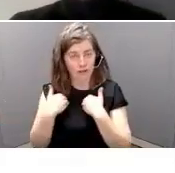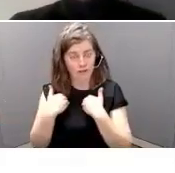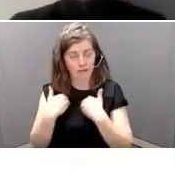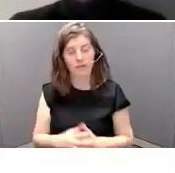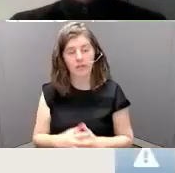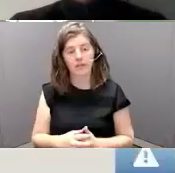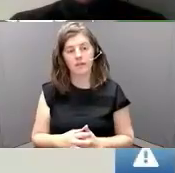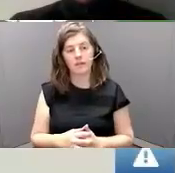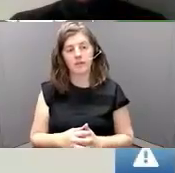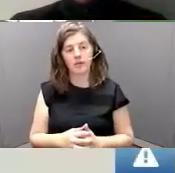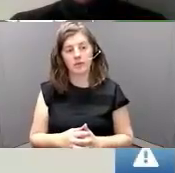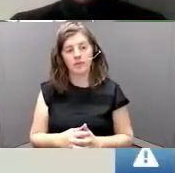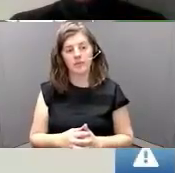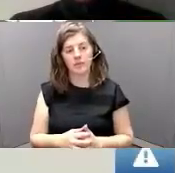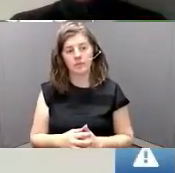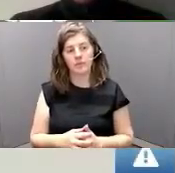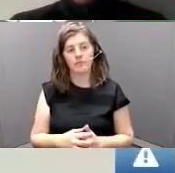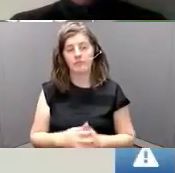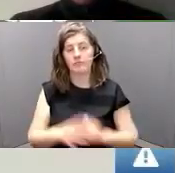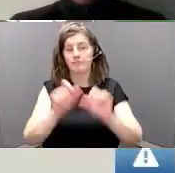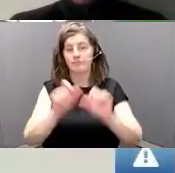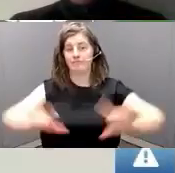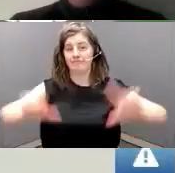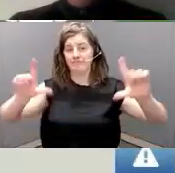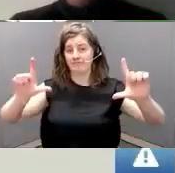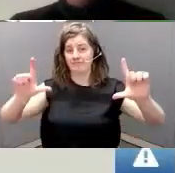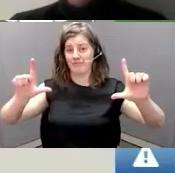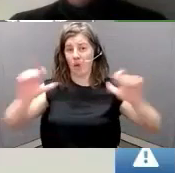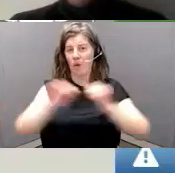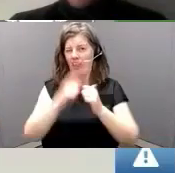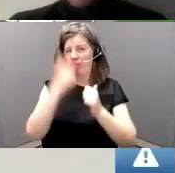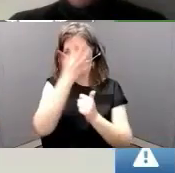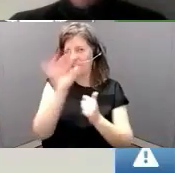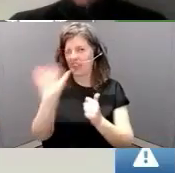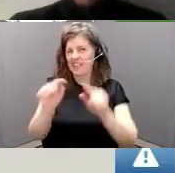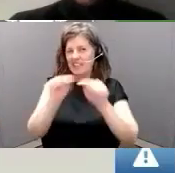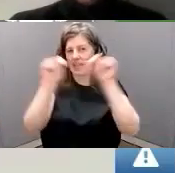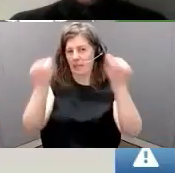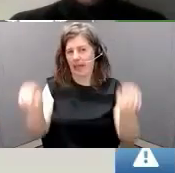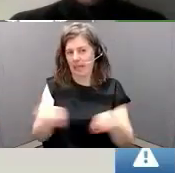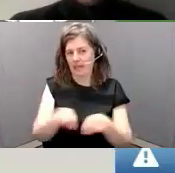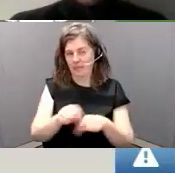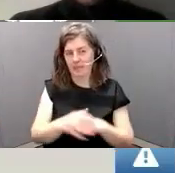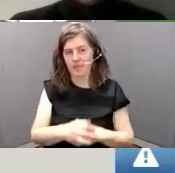And we are greeted with this. Now,